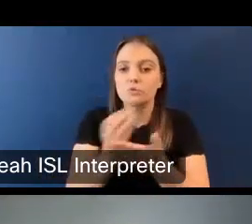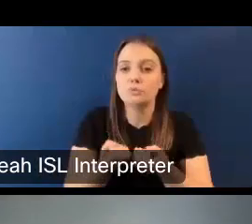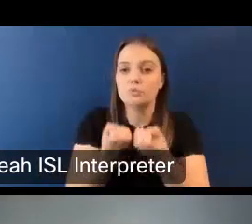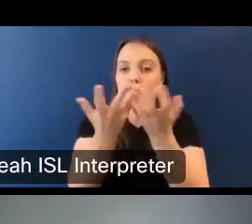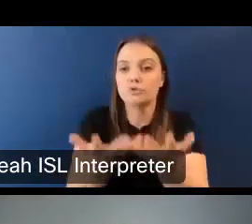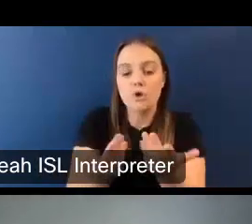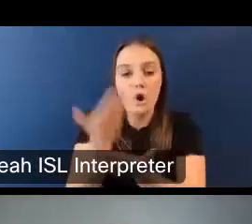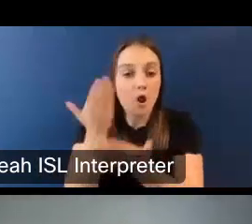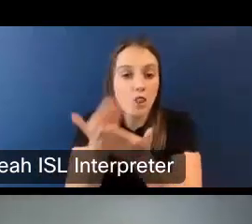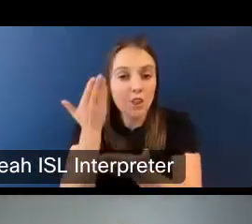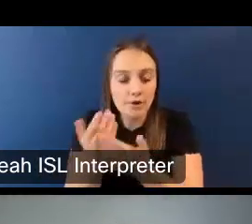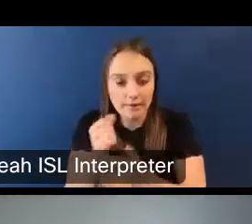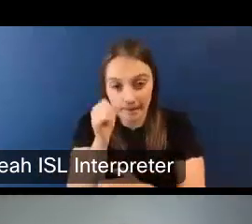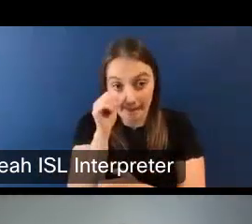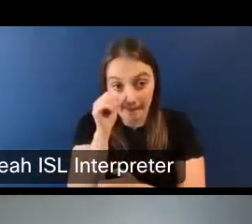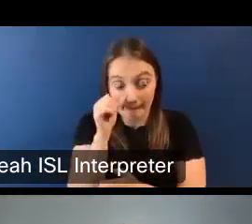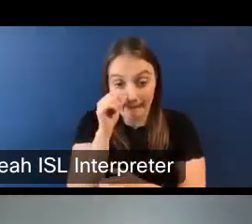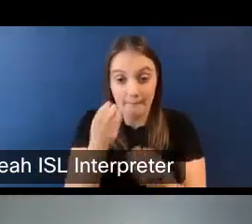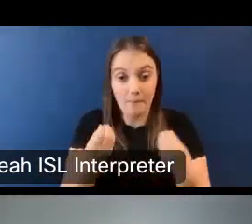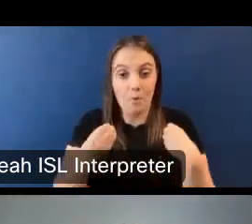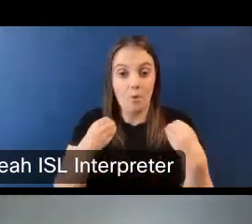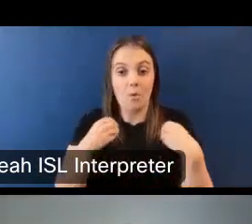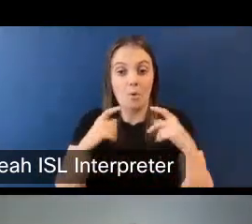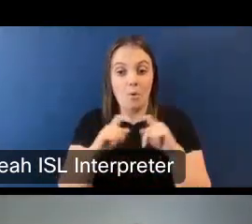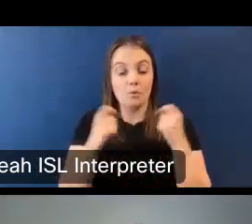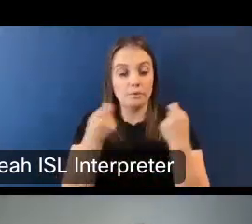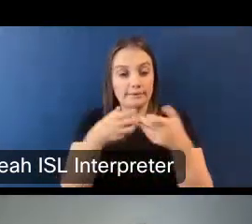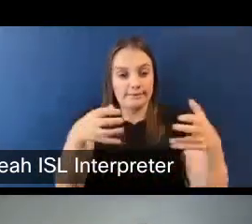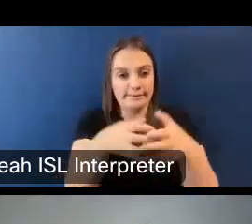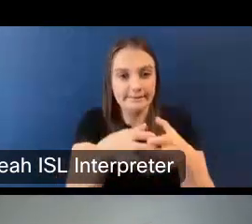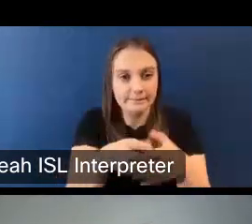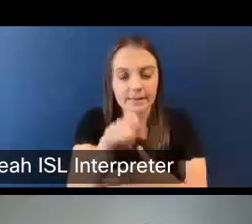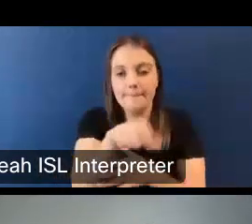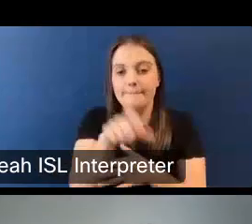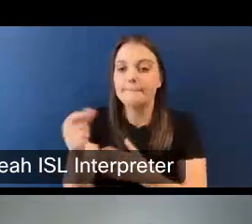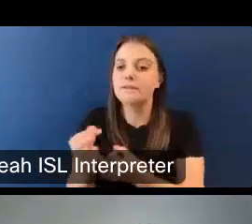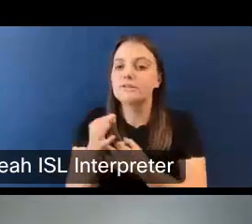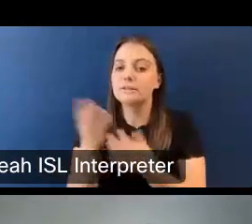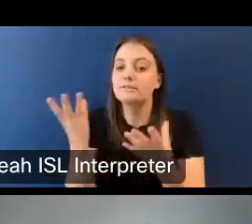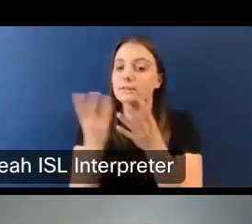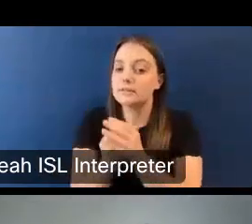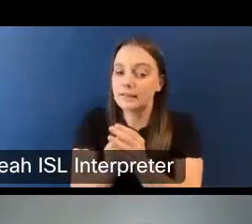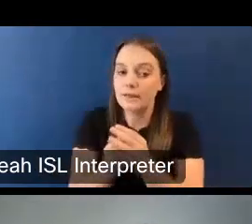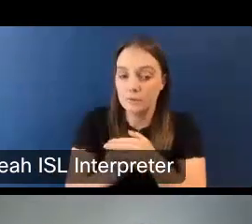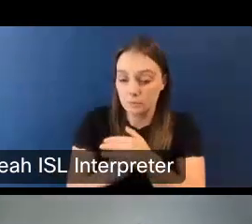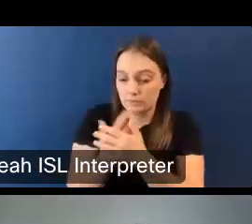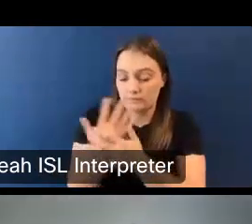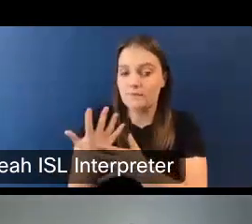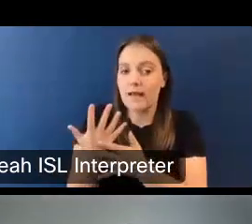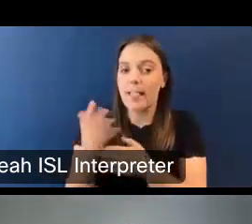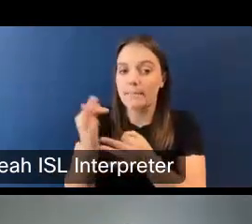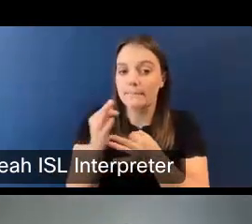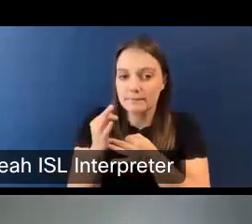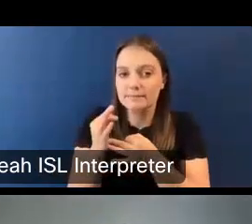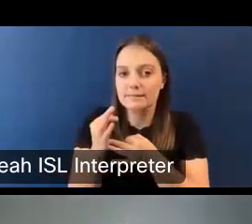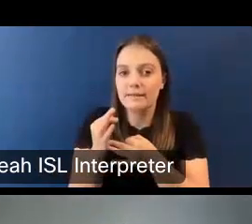analysis within our own team, within patient safety together. We develop safety supplements and safety alerts. I'll